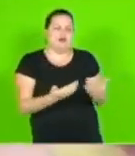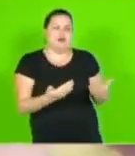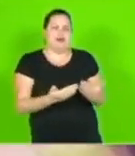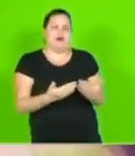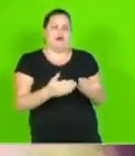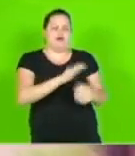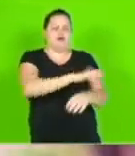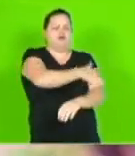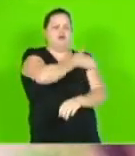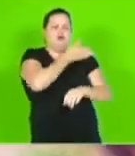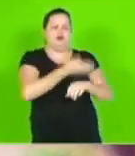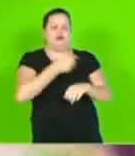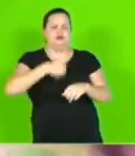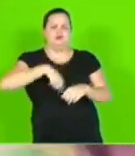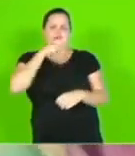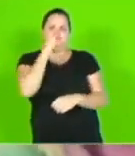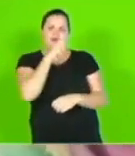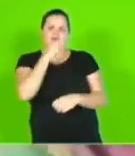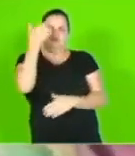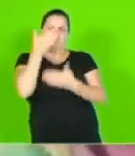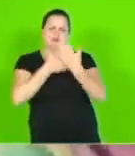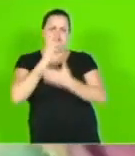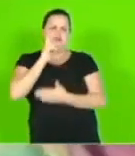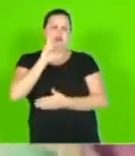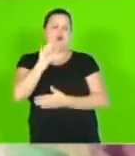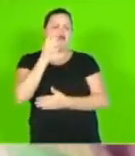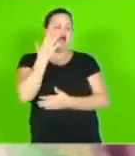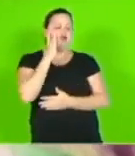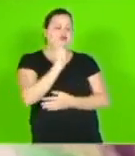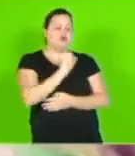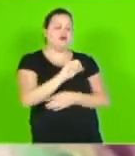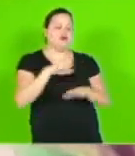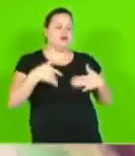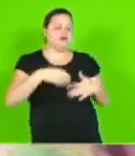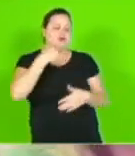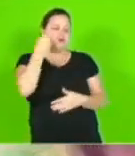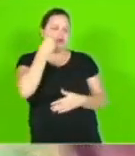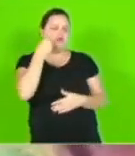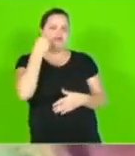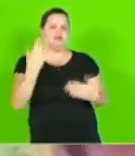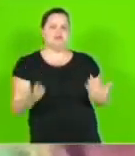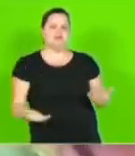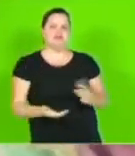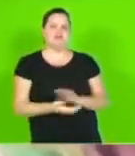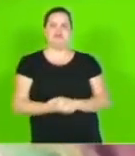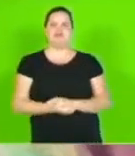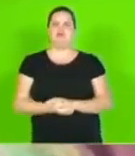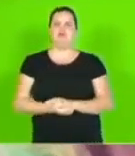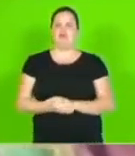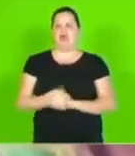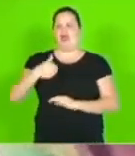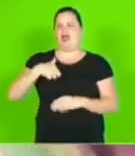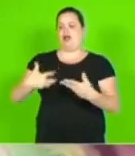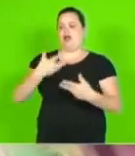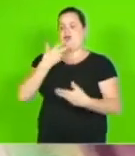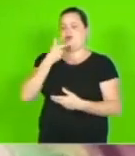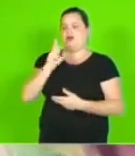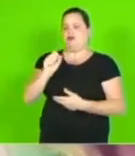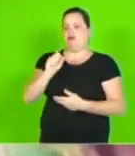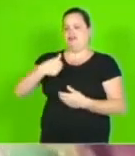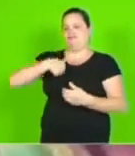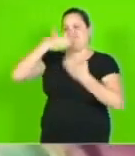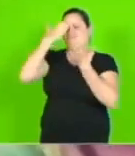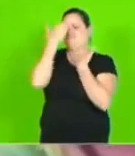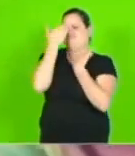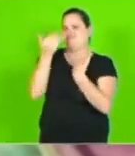what did you think of the seminar? What did you think of this day here in the presence of the Lord? What was your experience? I wanted to